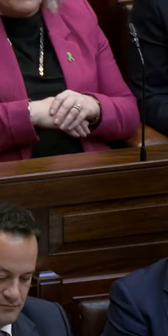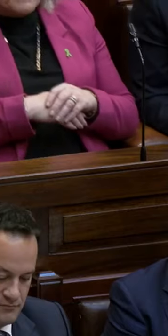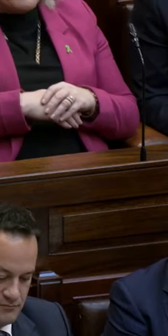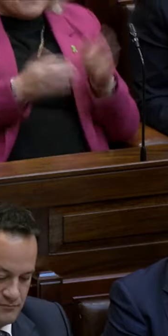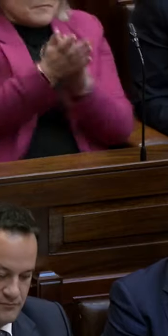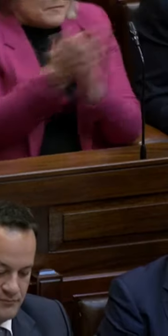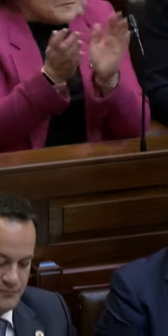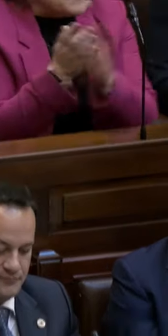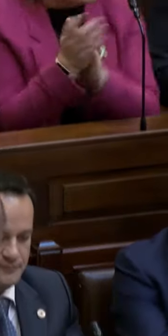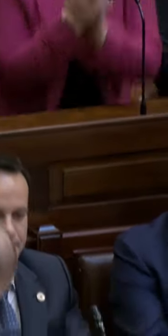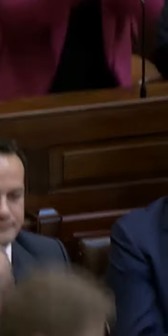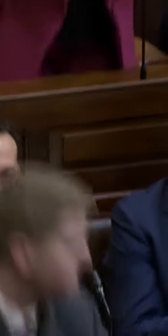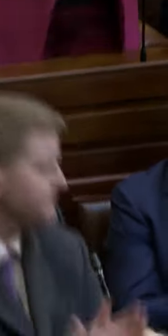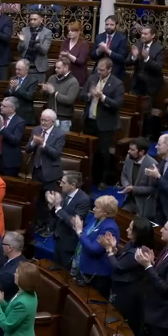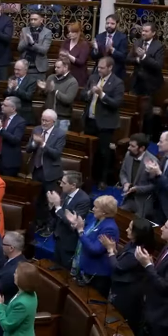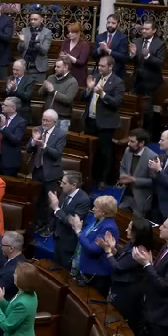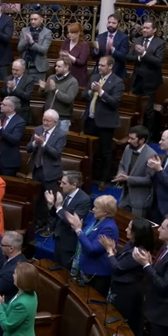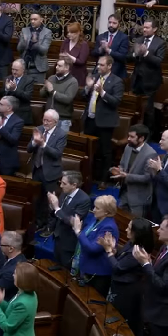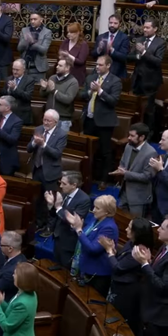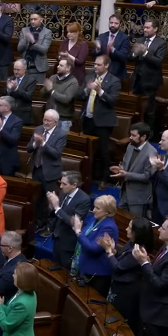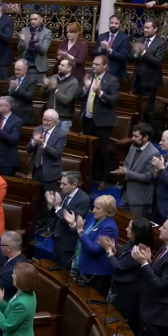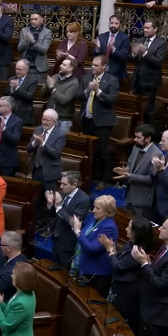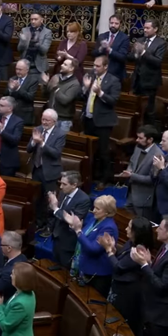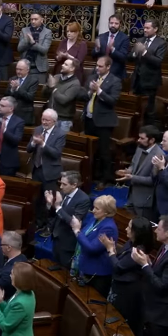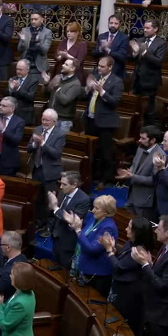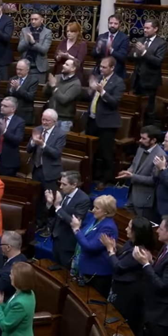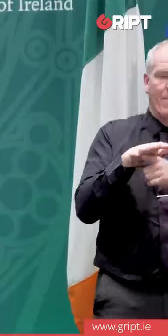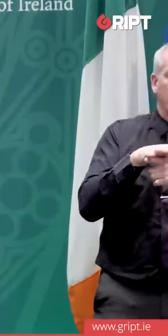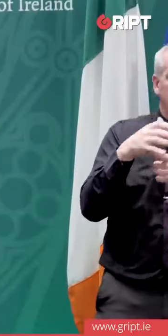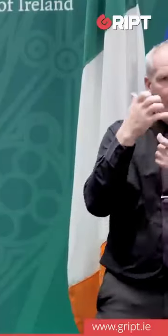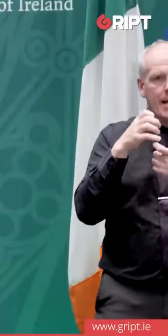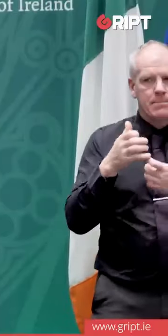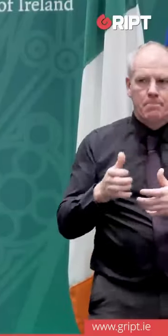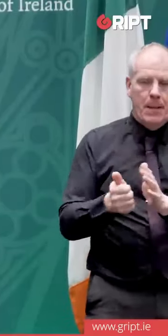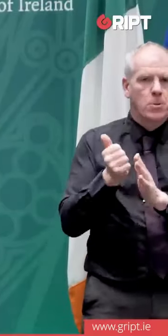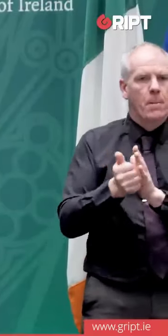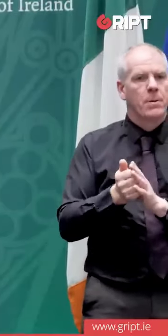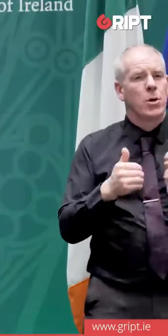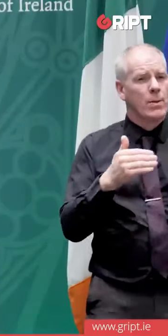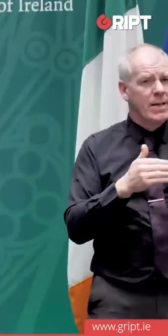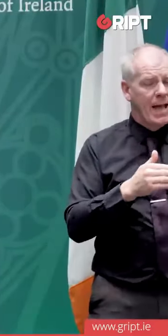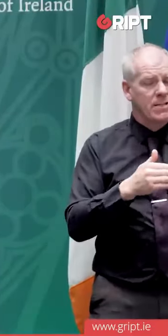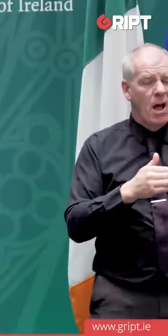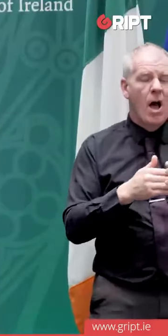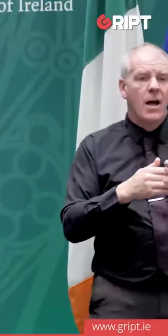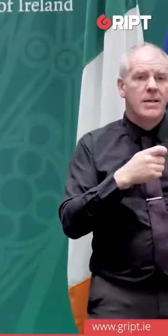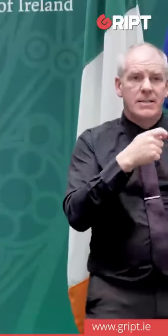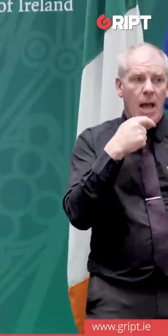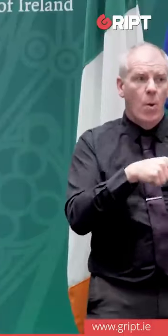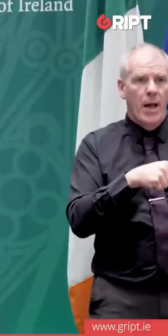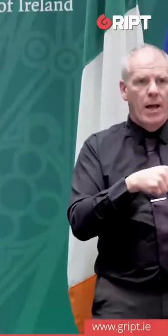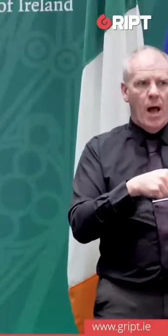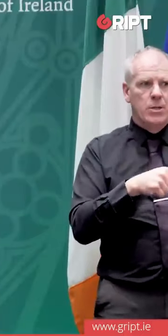because if you're fighting for change, this is your opposition. This is the best they can do. That doesn't mean the fight won't be hard